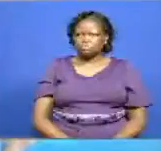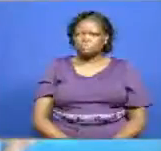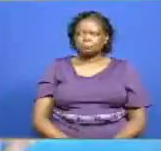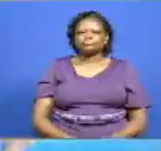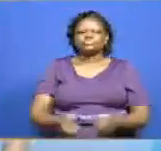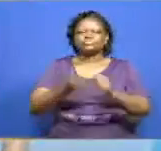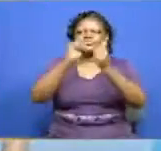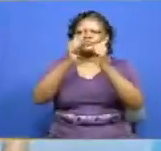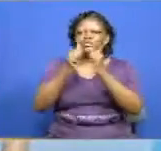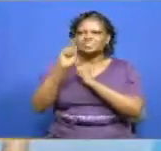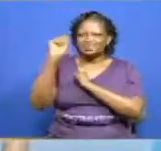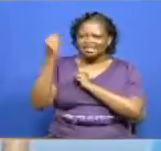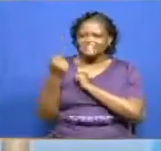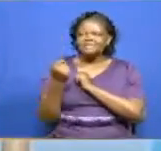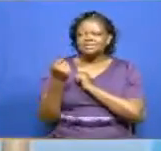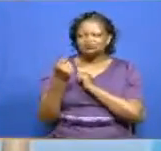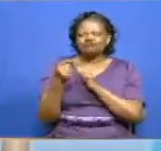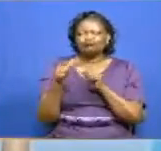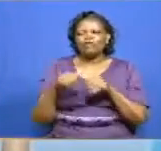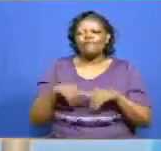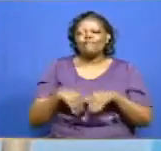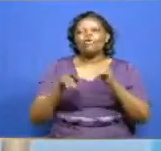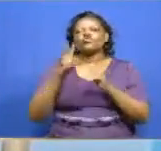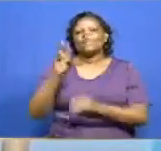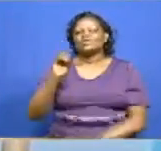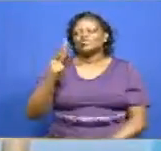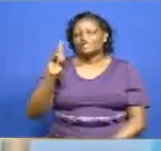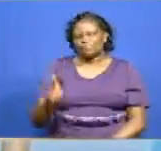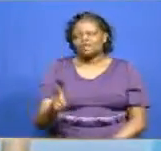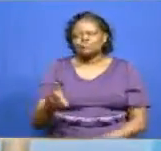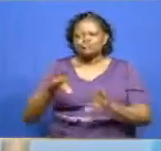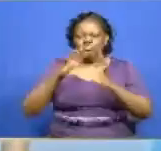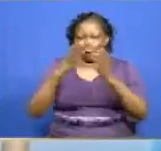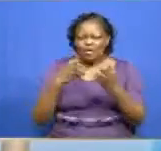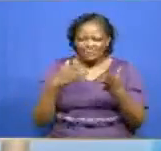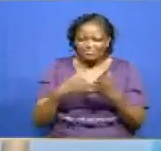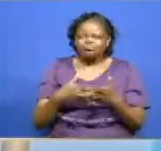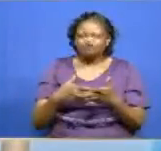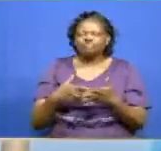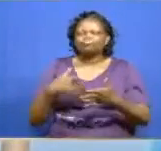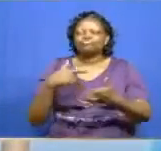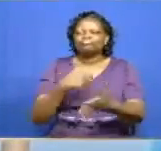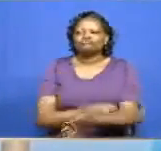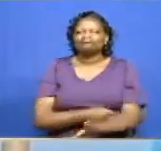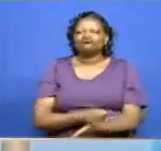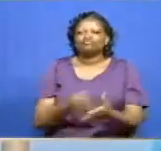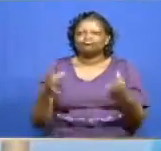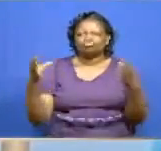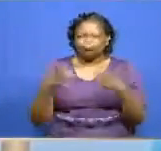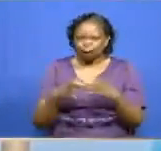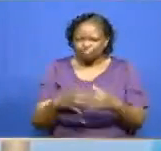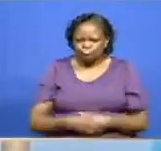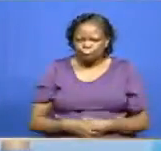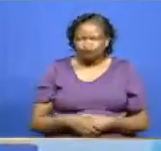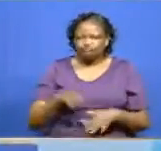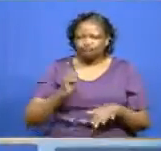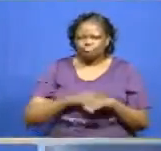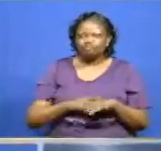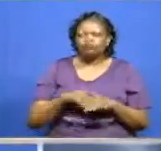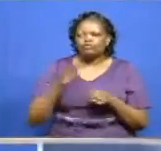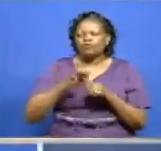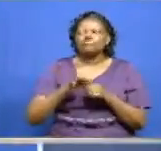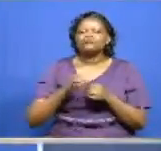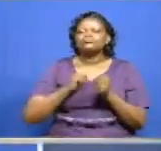And in sports, Kenya is set to remain compliant with the 2021 World Anti-Doping Agency Code after the Senate unanimously voted to pass the